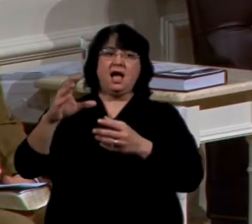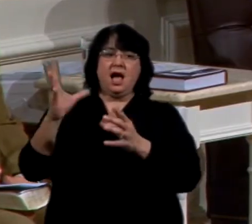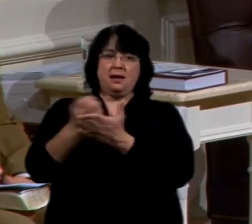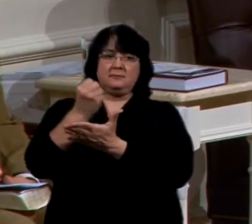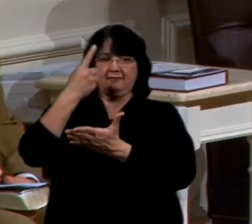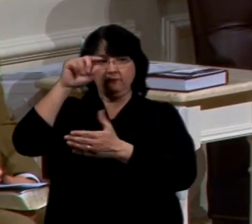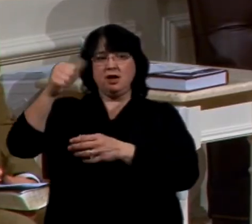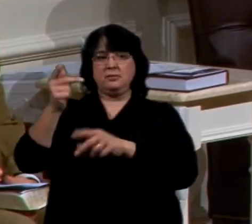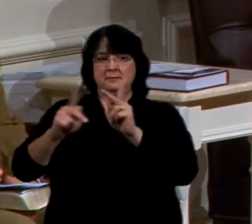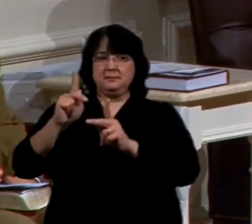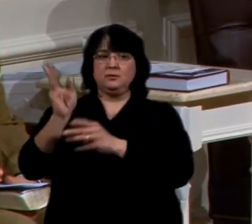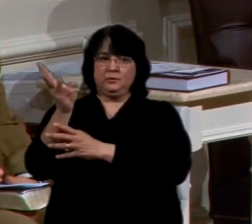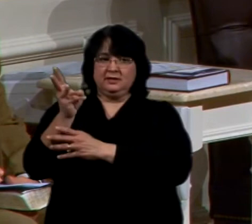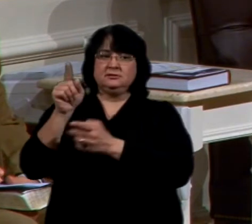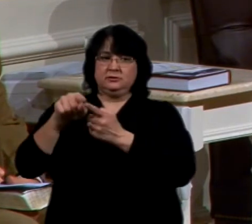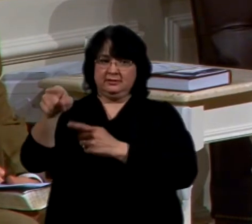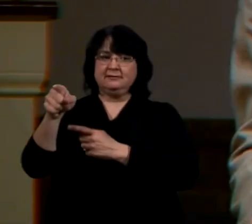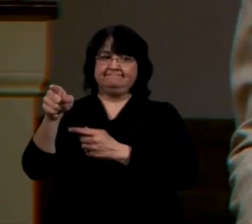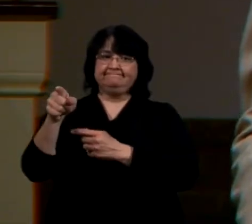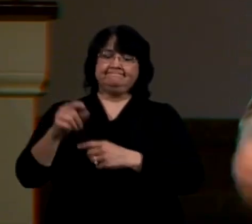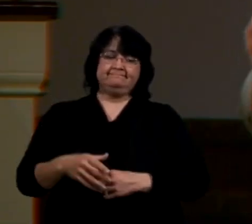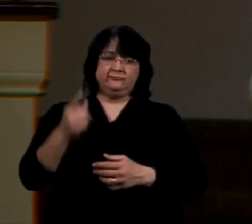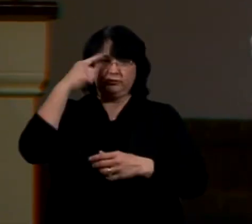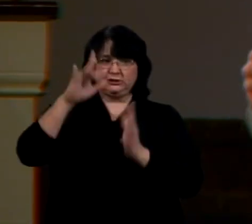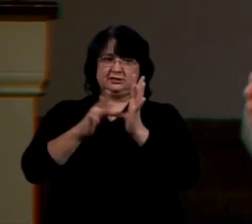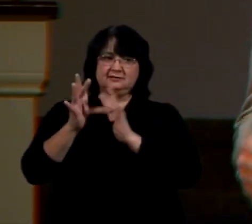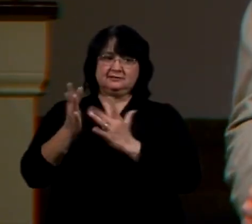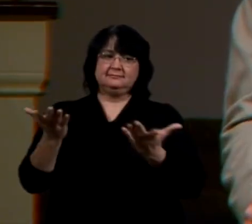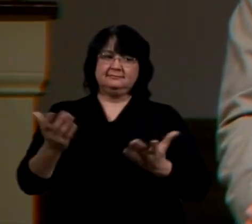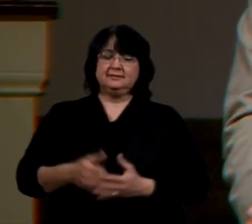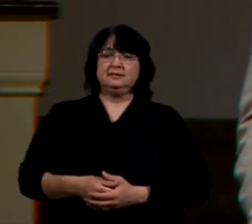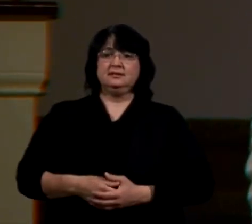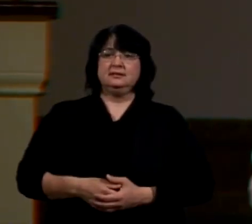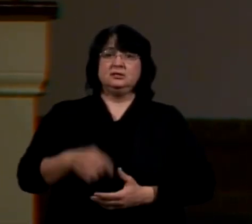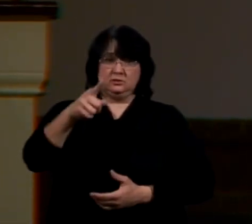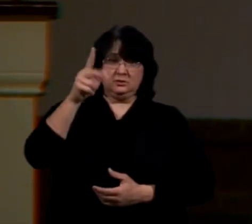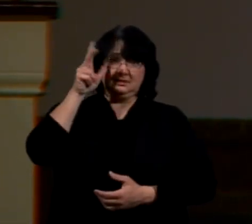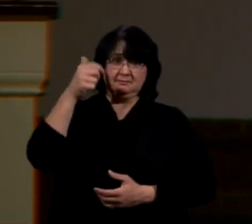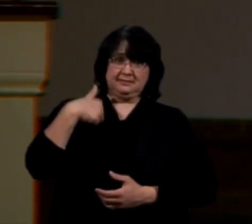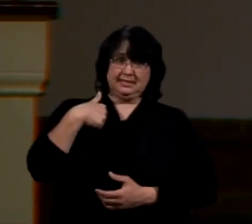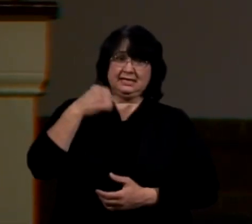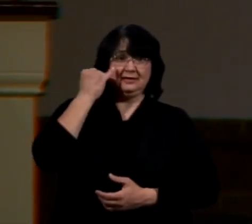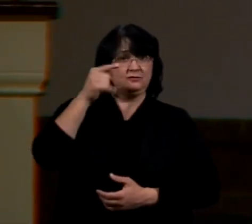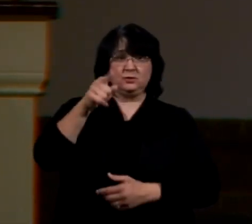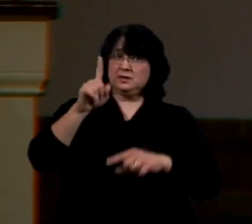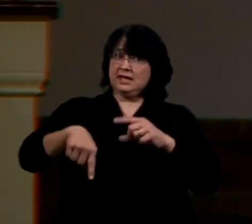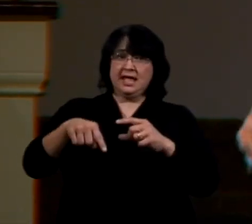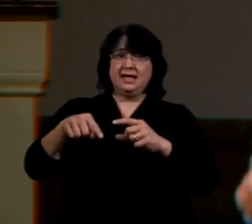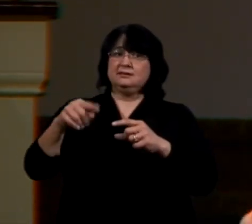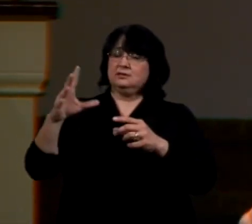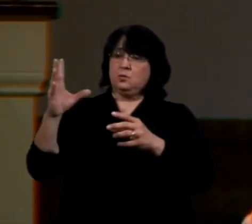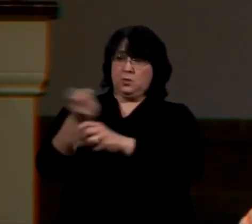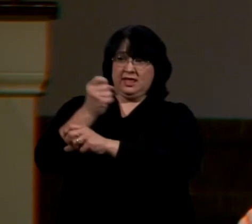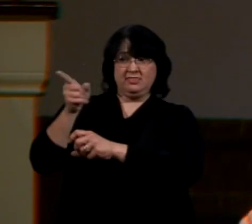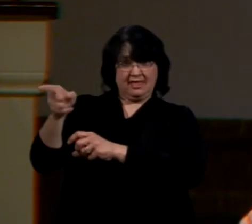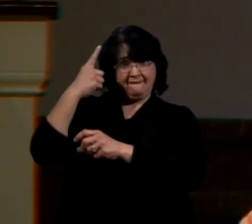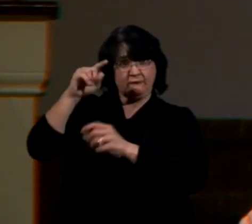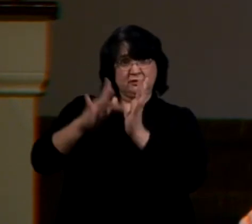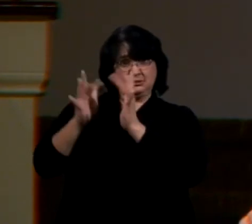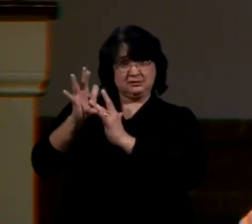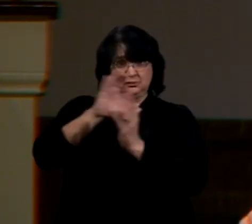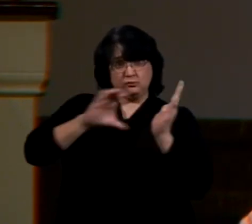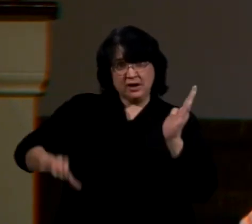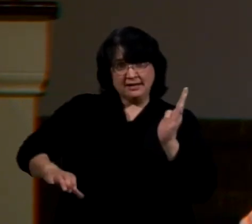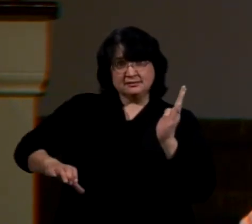Jesus. Listen to me tonight. If you can't win someone to Christ, always leave him or her so the next person can.